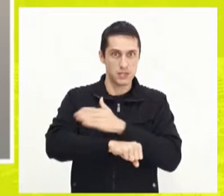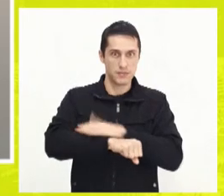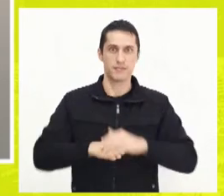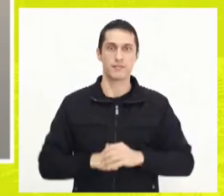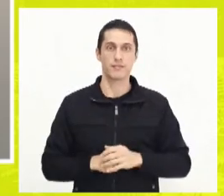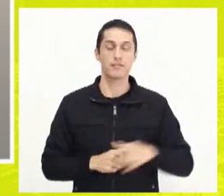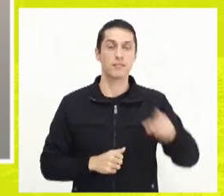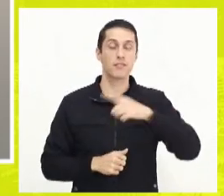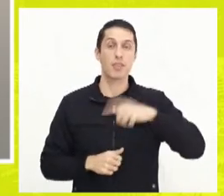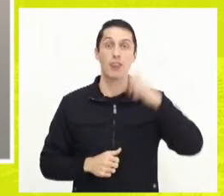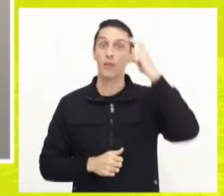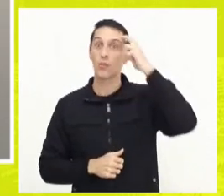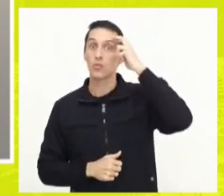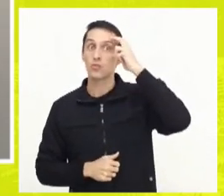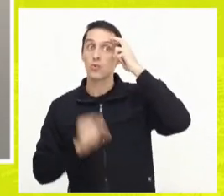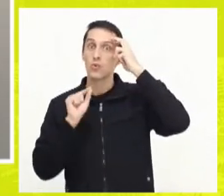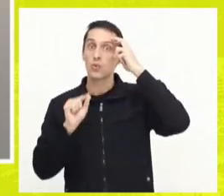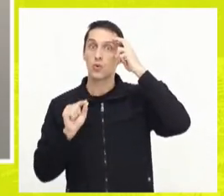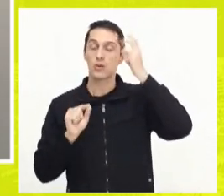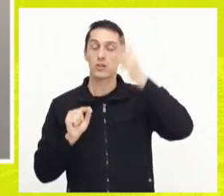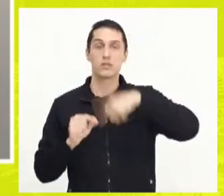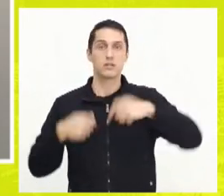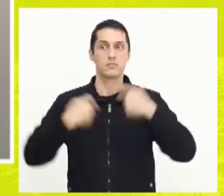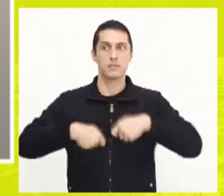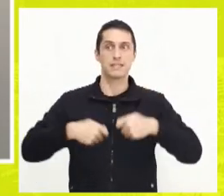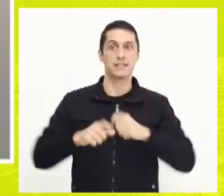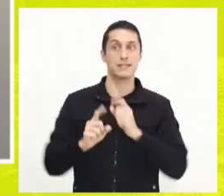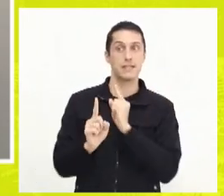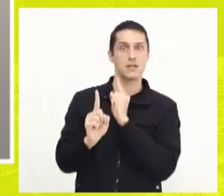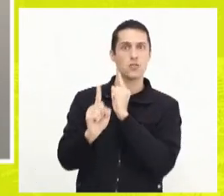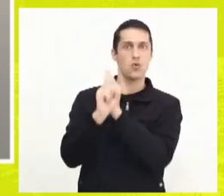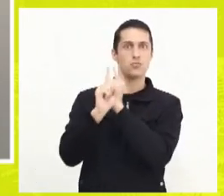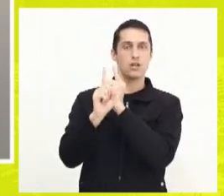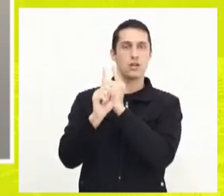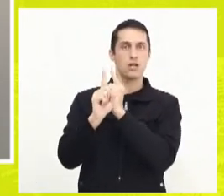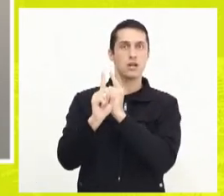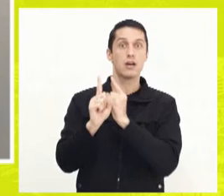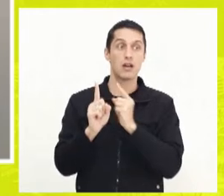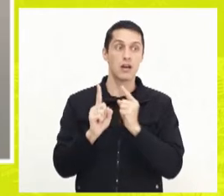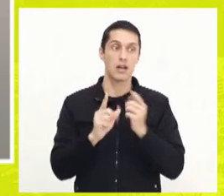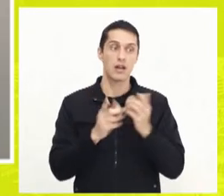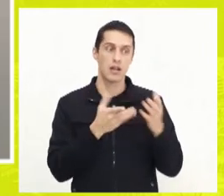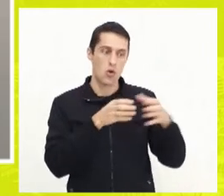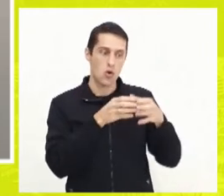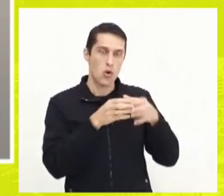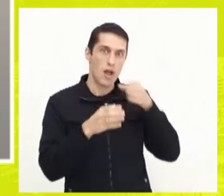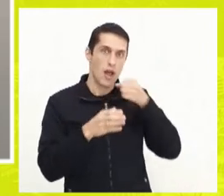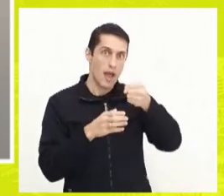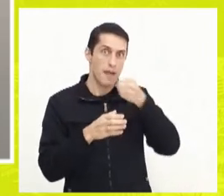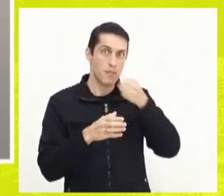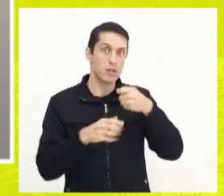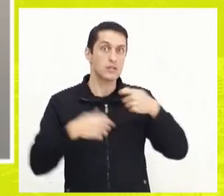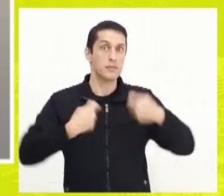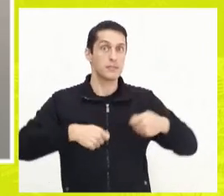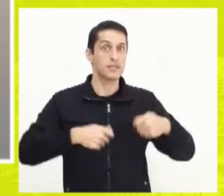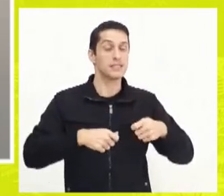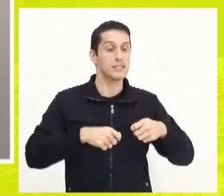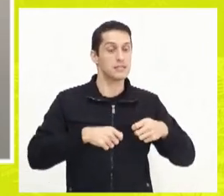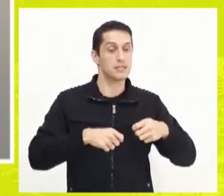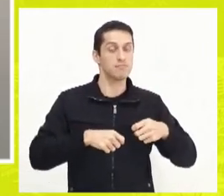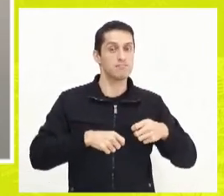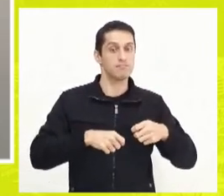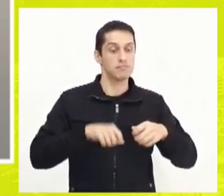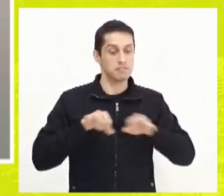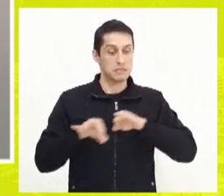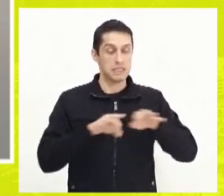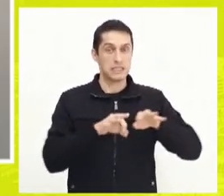awareness knowing how to identify the reporters and talks from